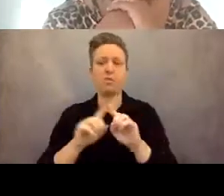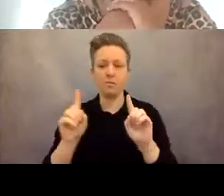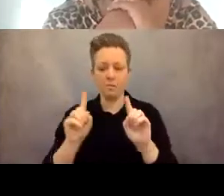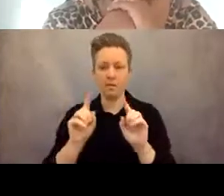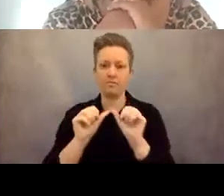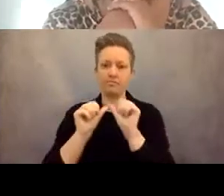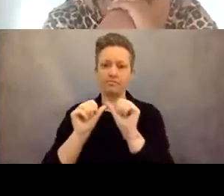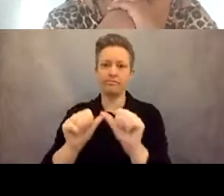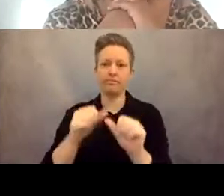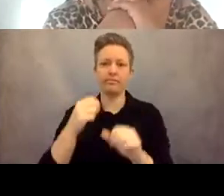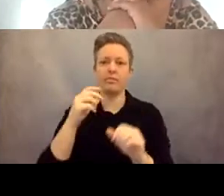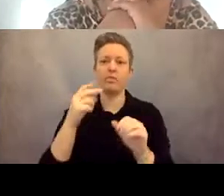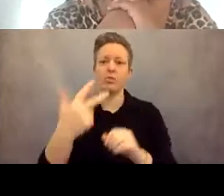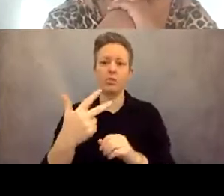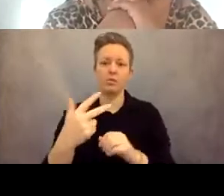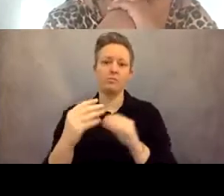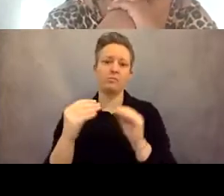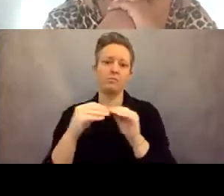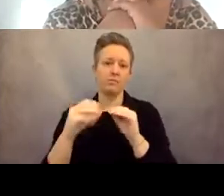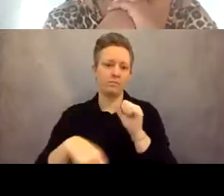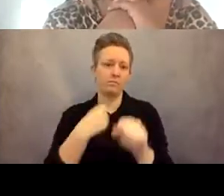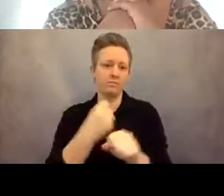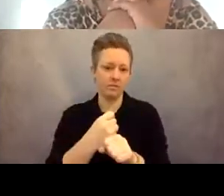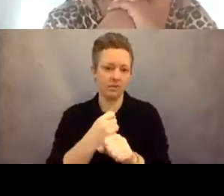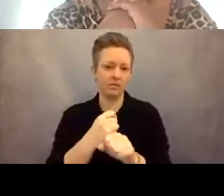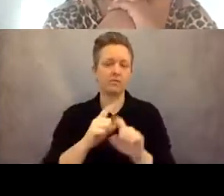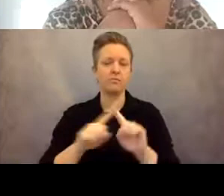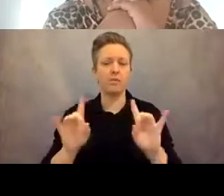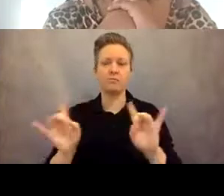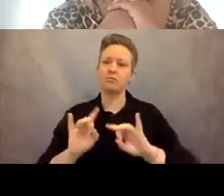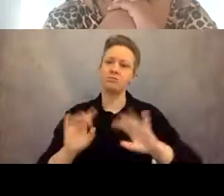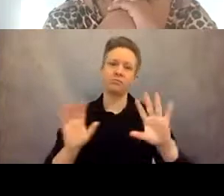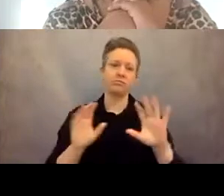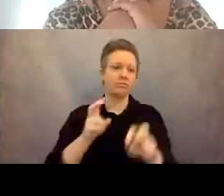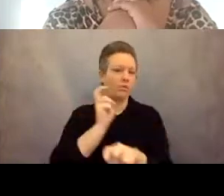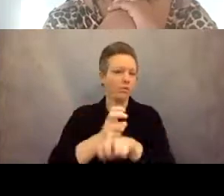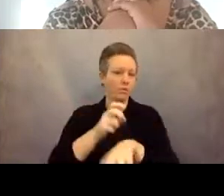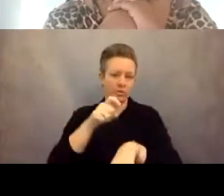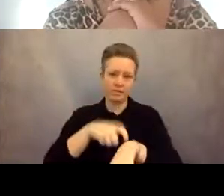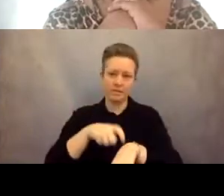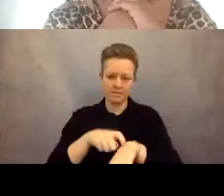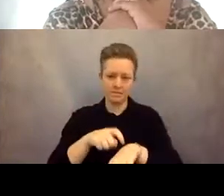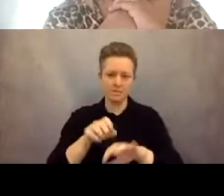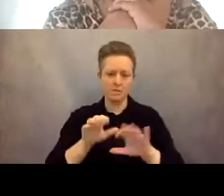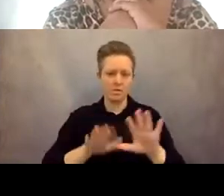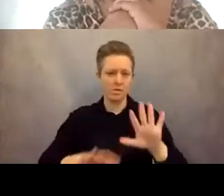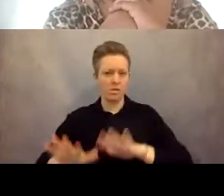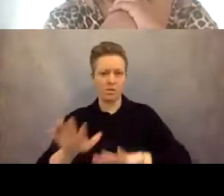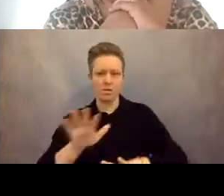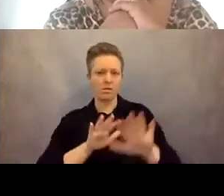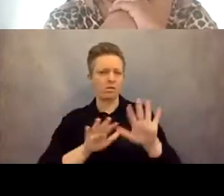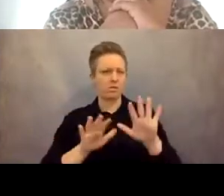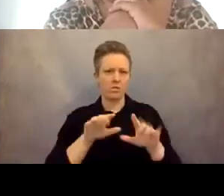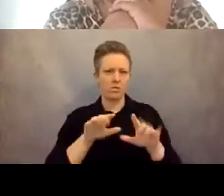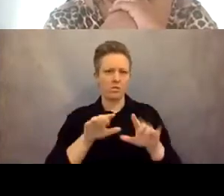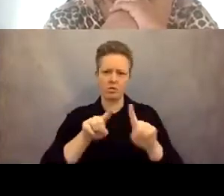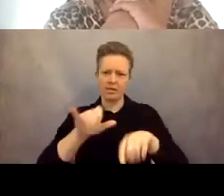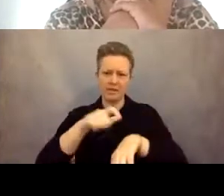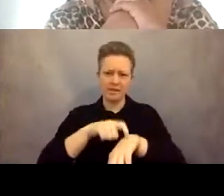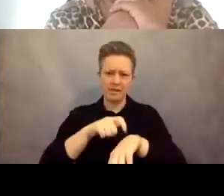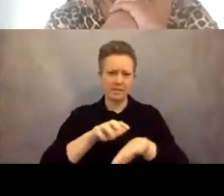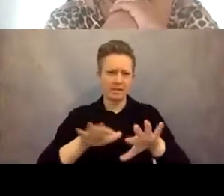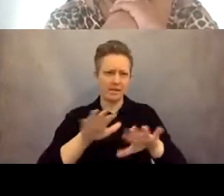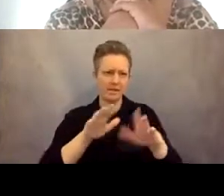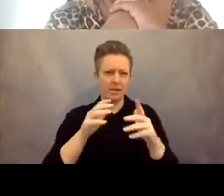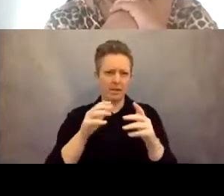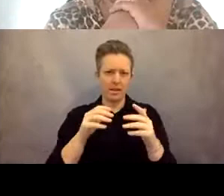if continuing to live wasn't going to be impossible, it was going to be highly improbable. So I navigated high school with a lot